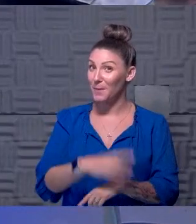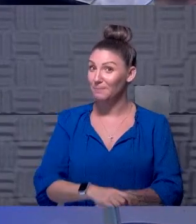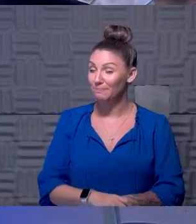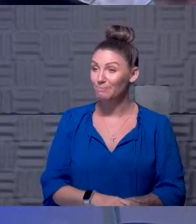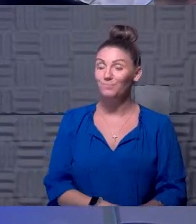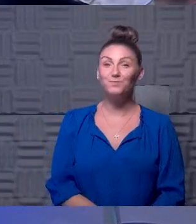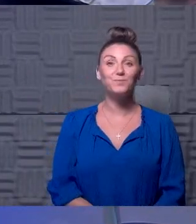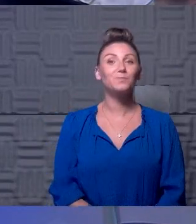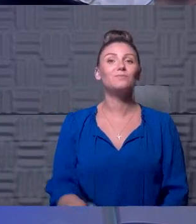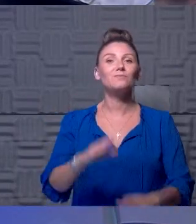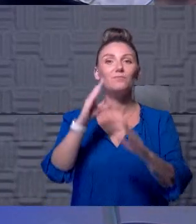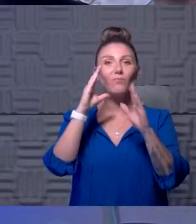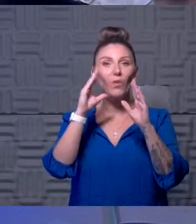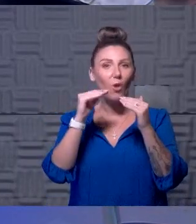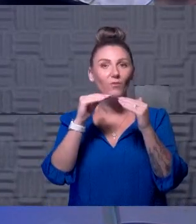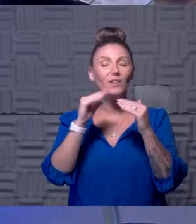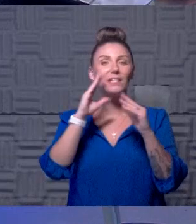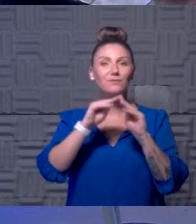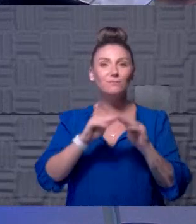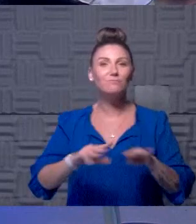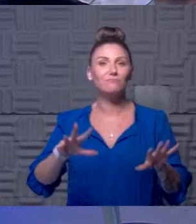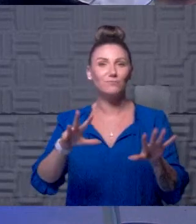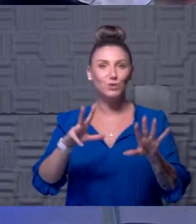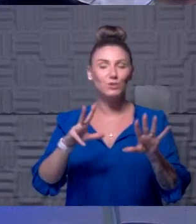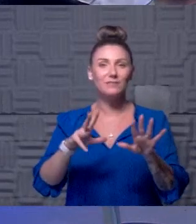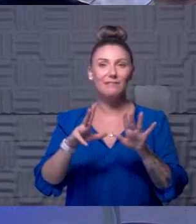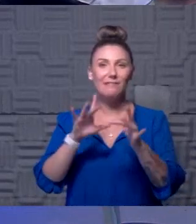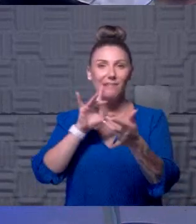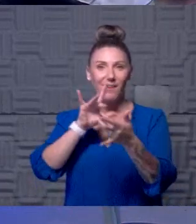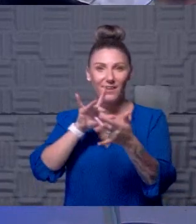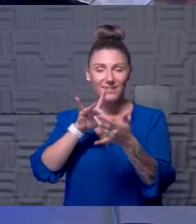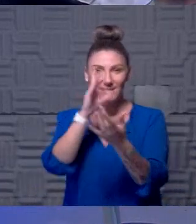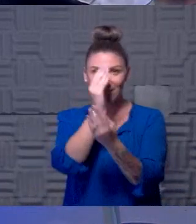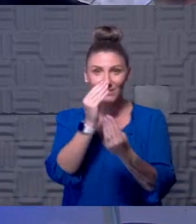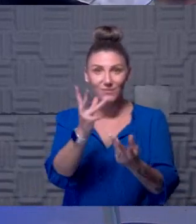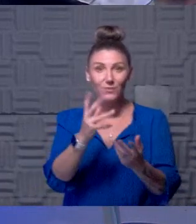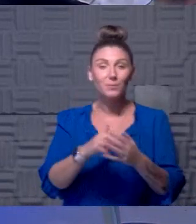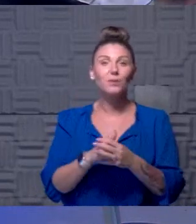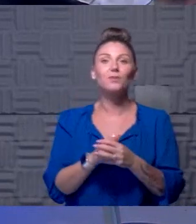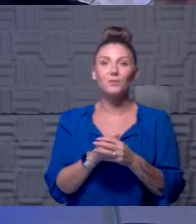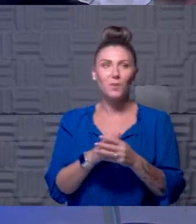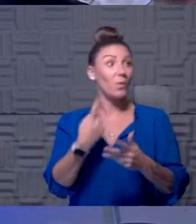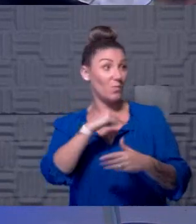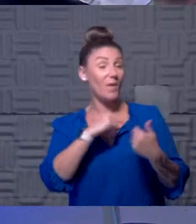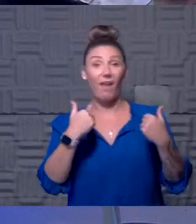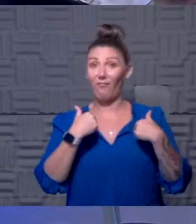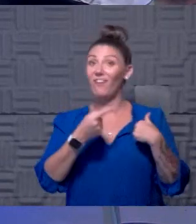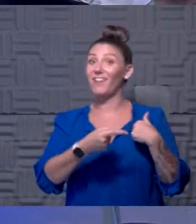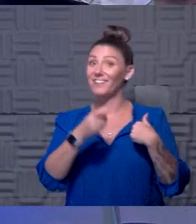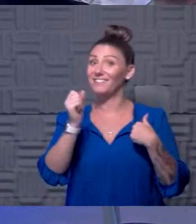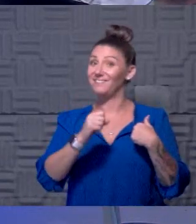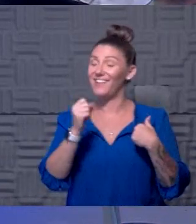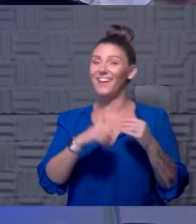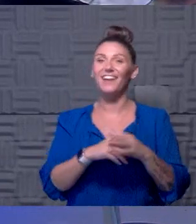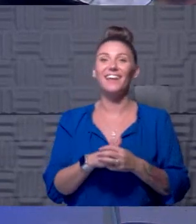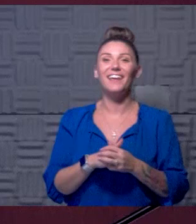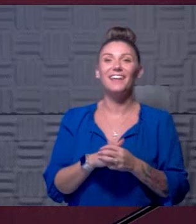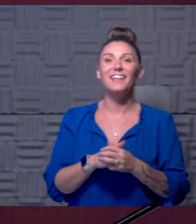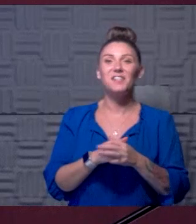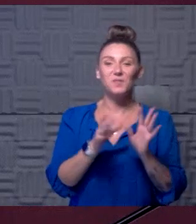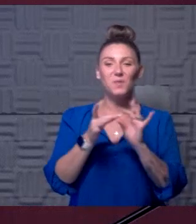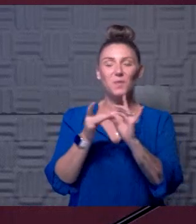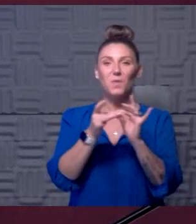And hopefully we can distribute the number as contact information, but We do, we've got it. Okay, You our just call recruitment through. coordinator